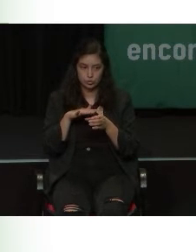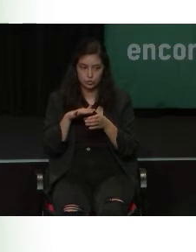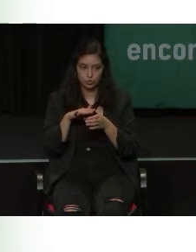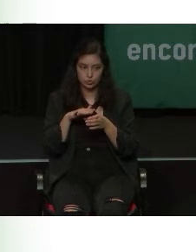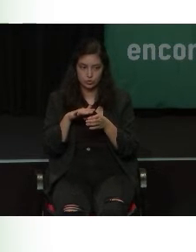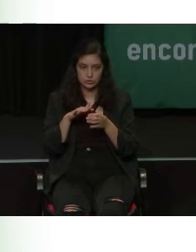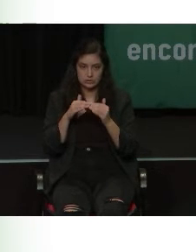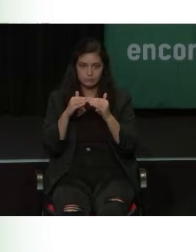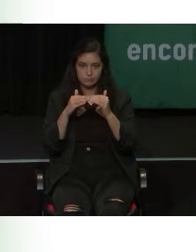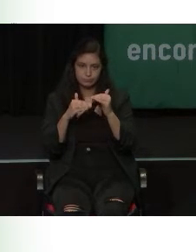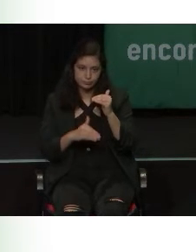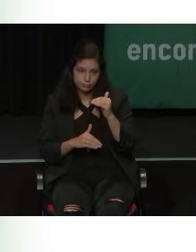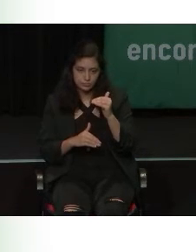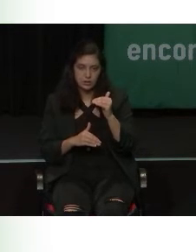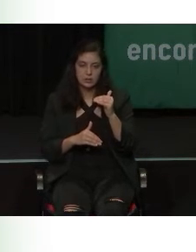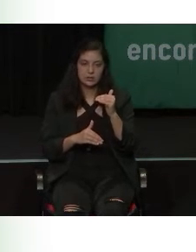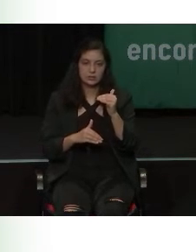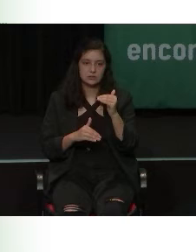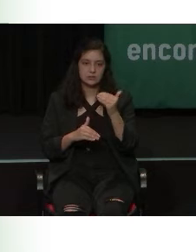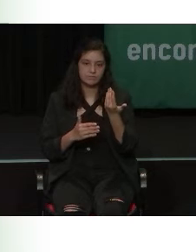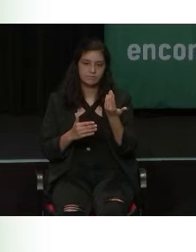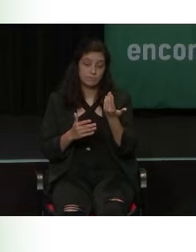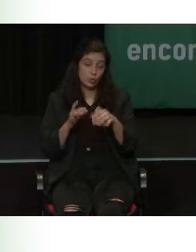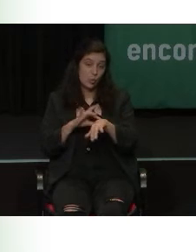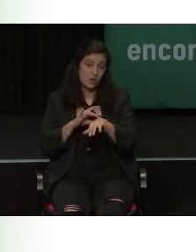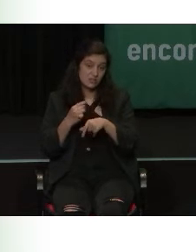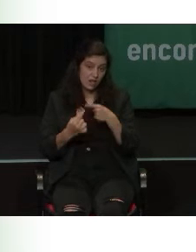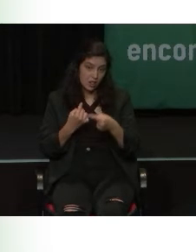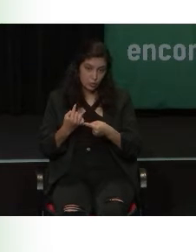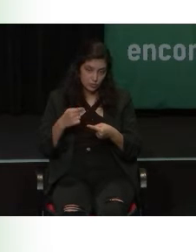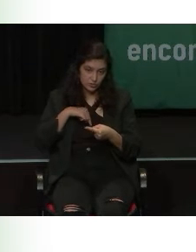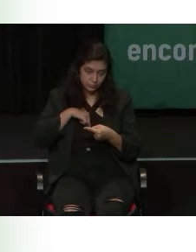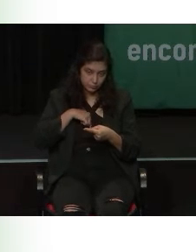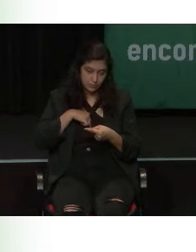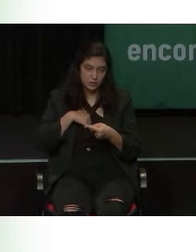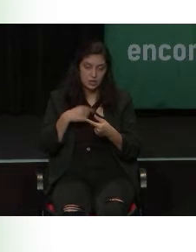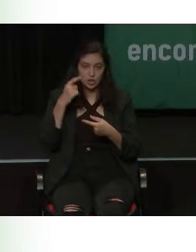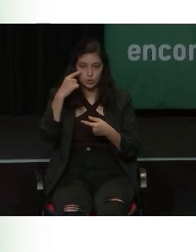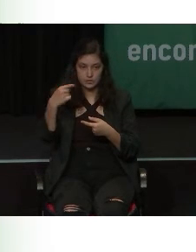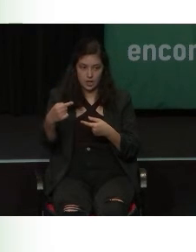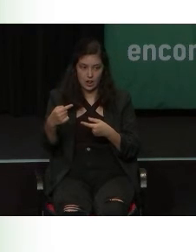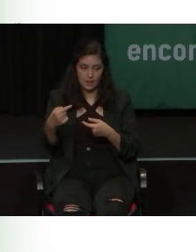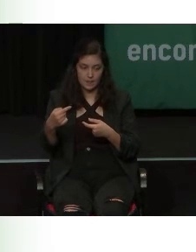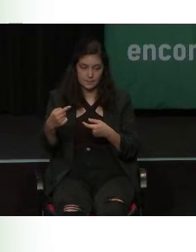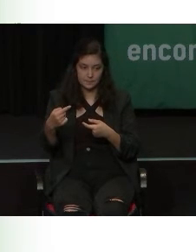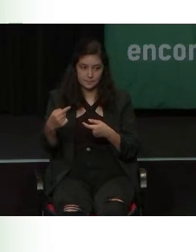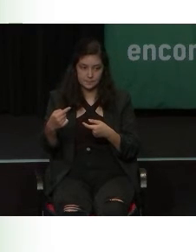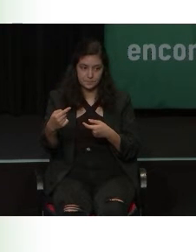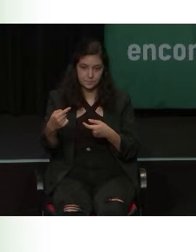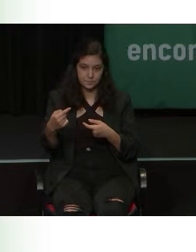situations of decompensation of certain syndromes, particularly in this